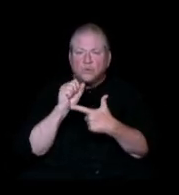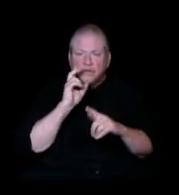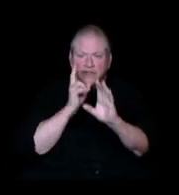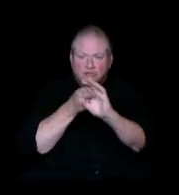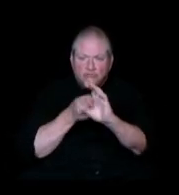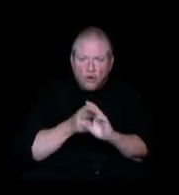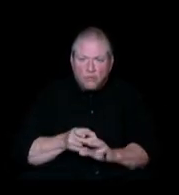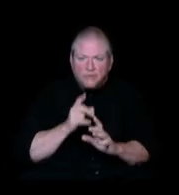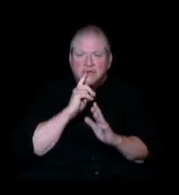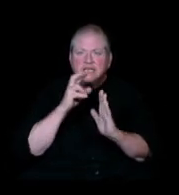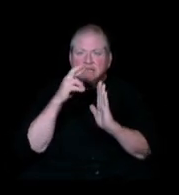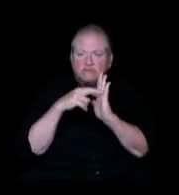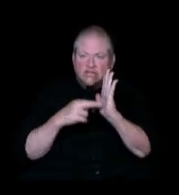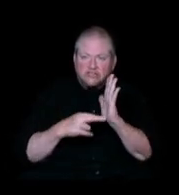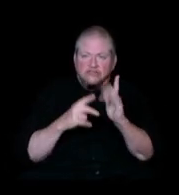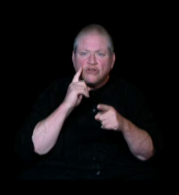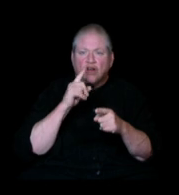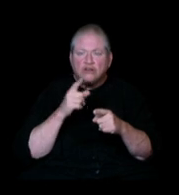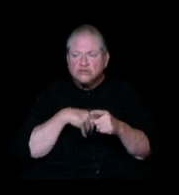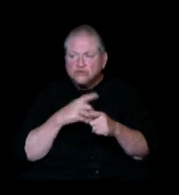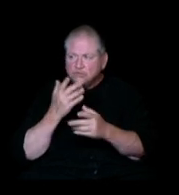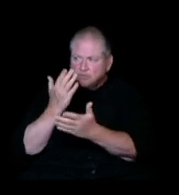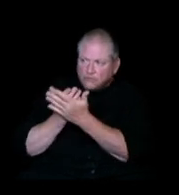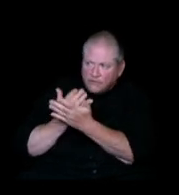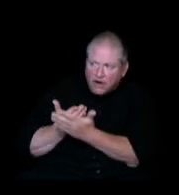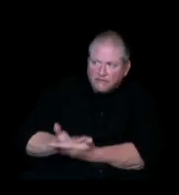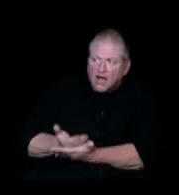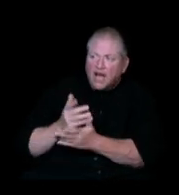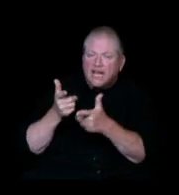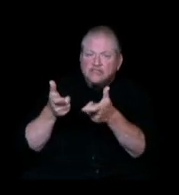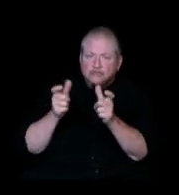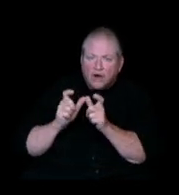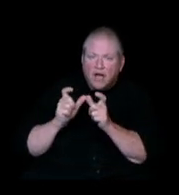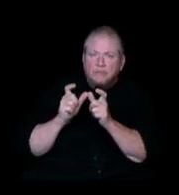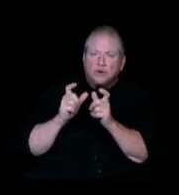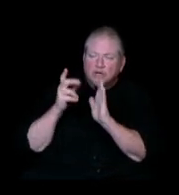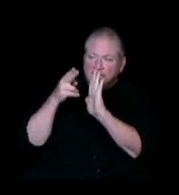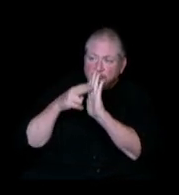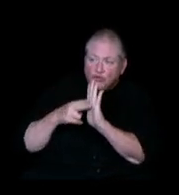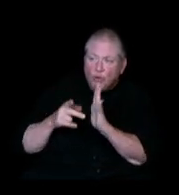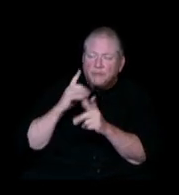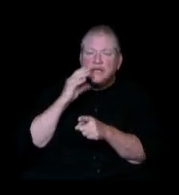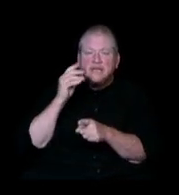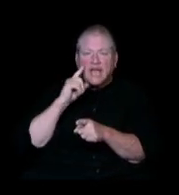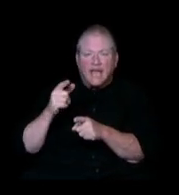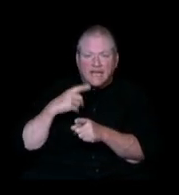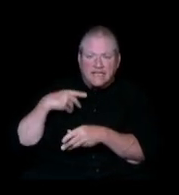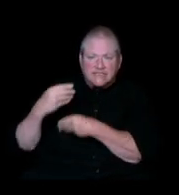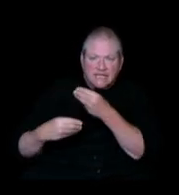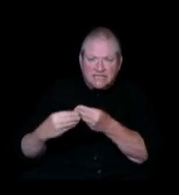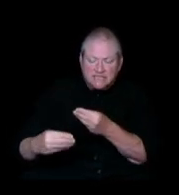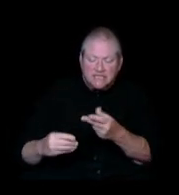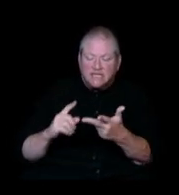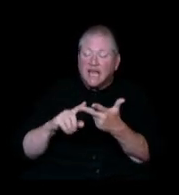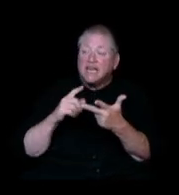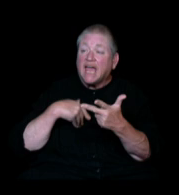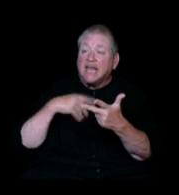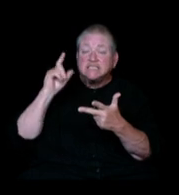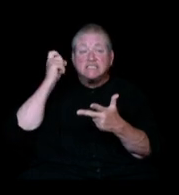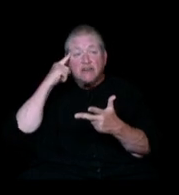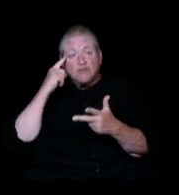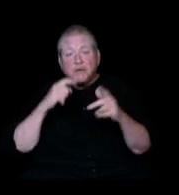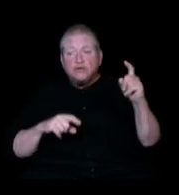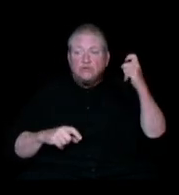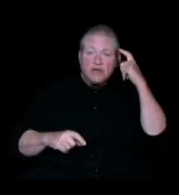and Student Services on new requirements for Native students to verify tribal enrollment and descendancy, and has created ongoing